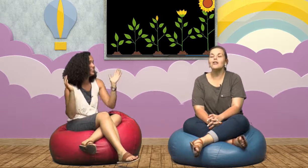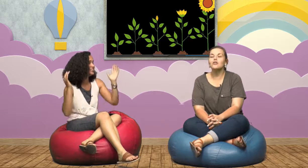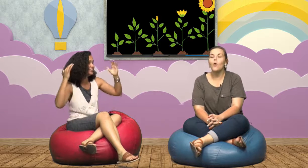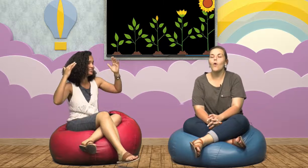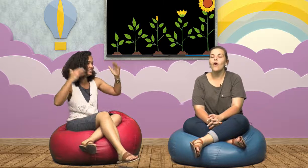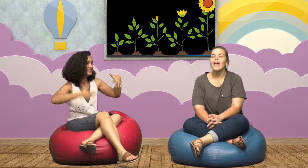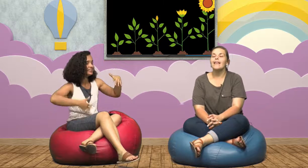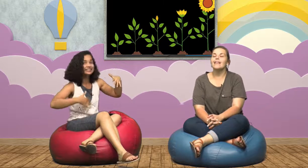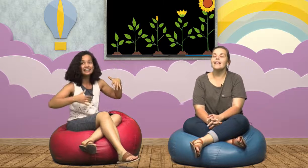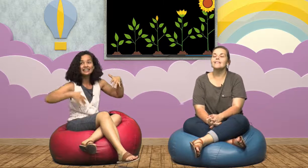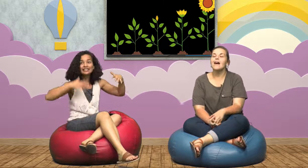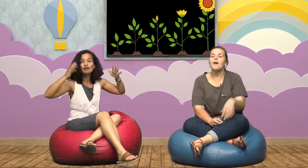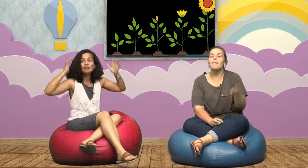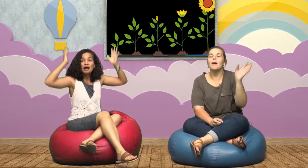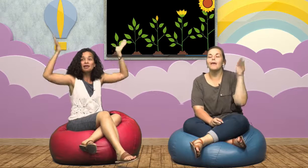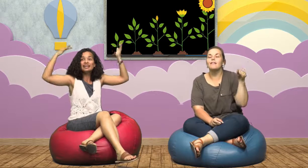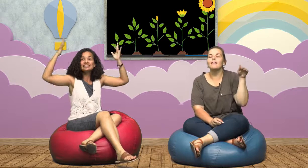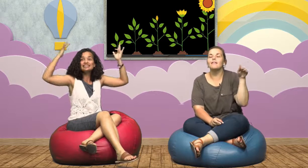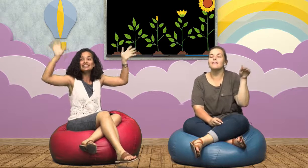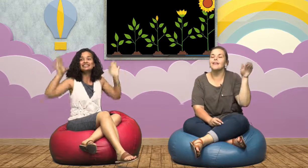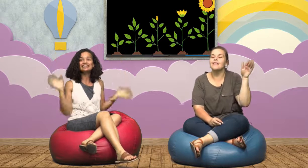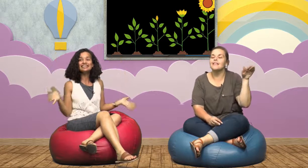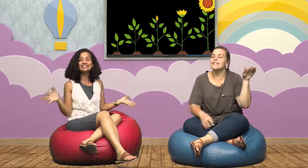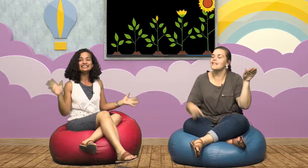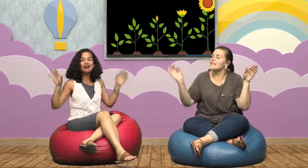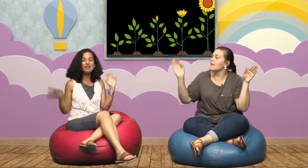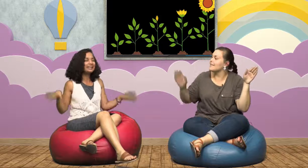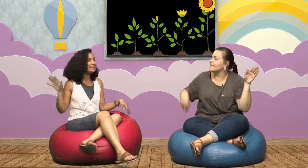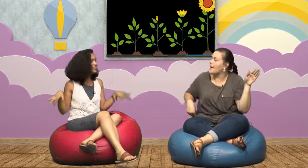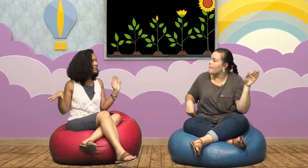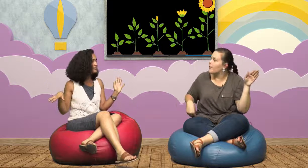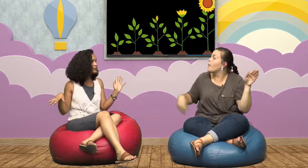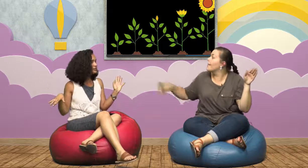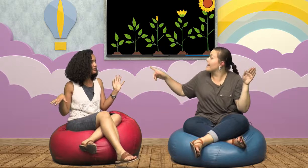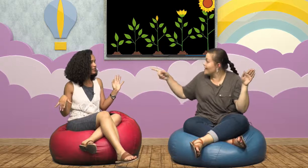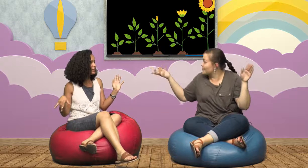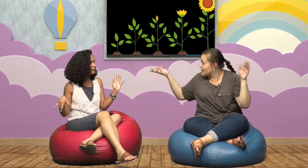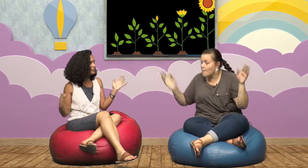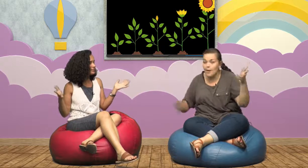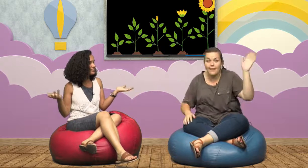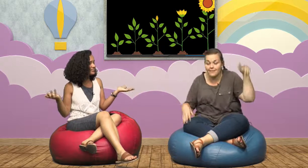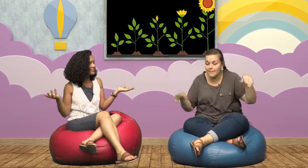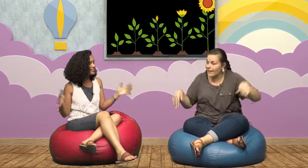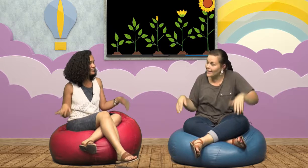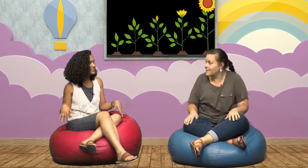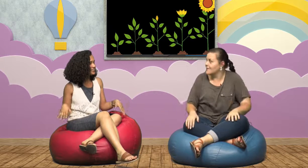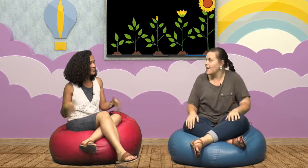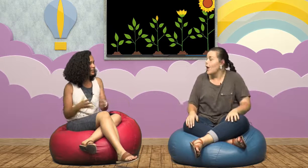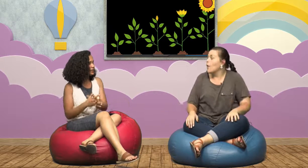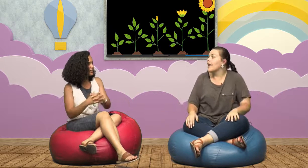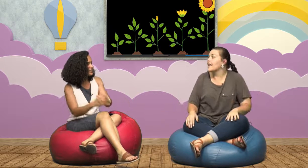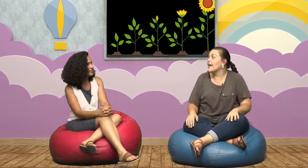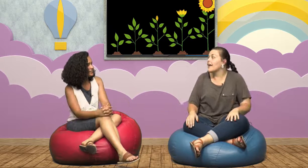Yellow and tall. These are my petals and this is my stem. Well, my leaves. Yeah, my petals and my